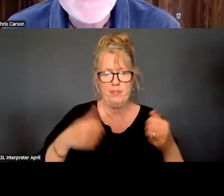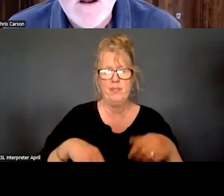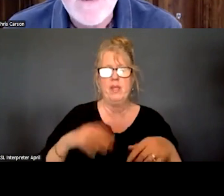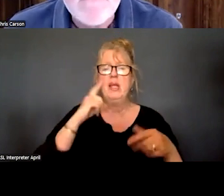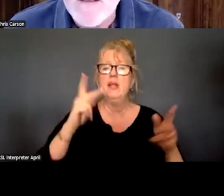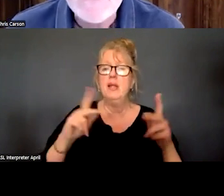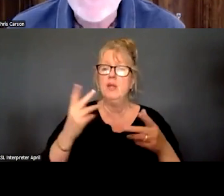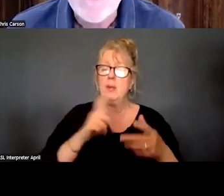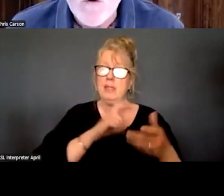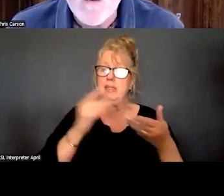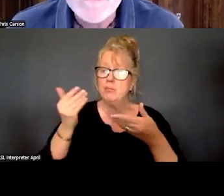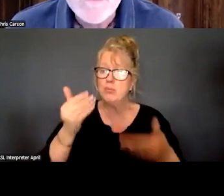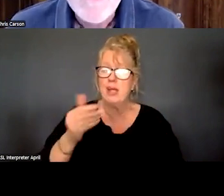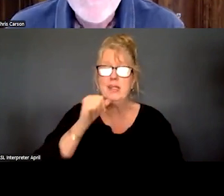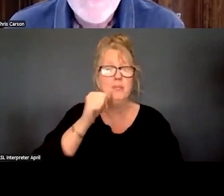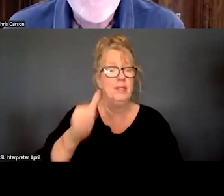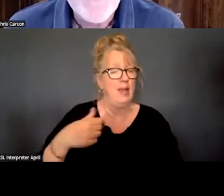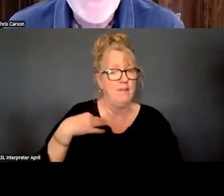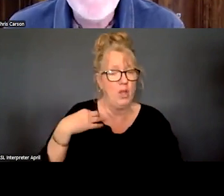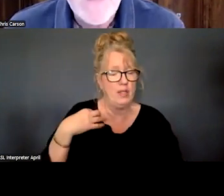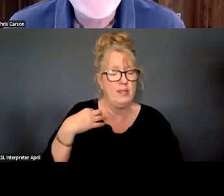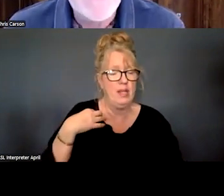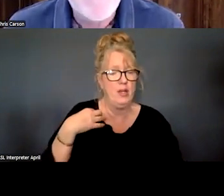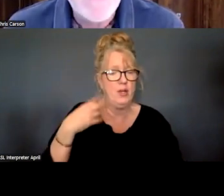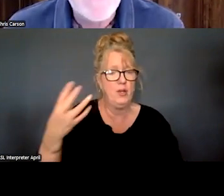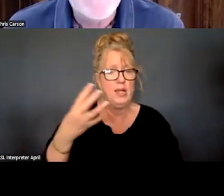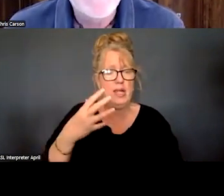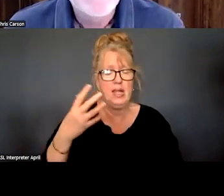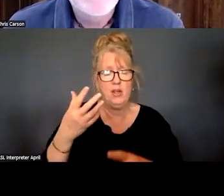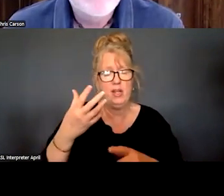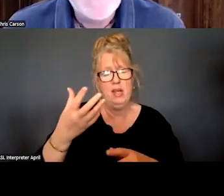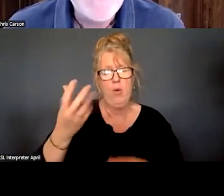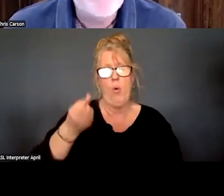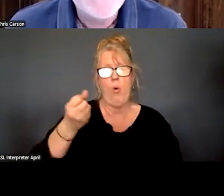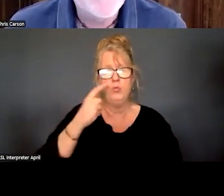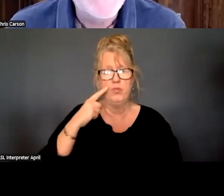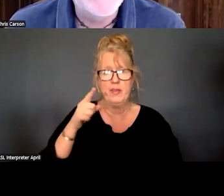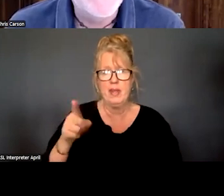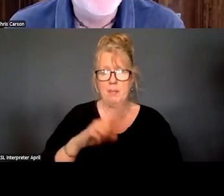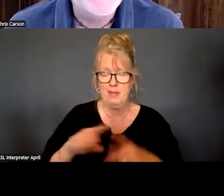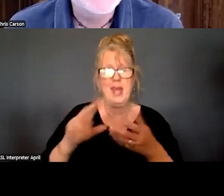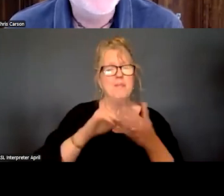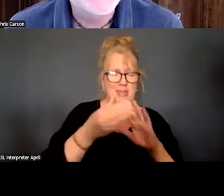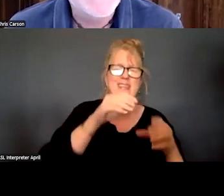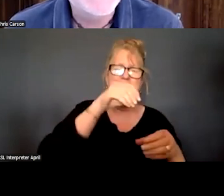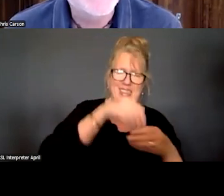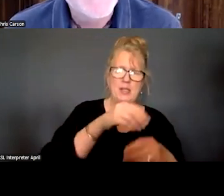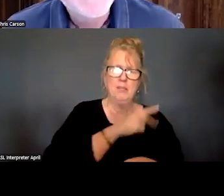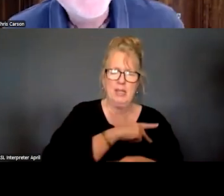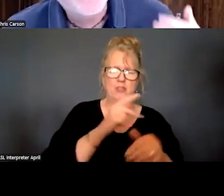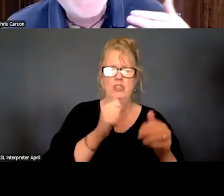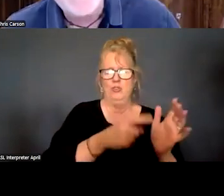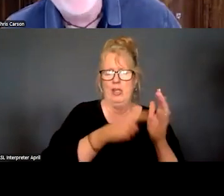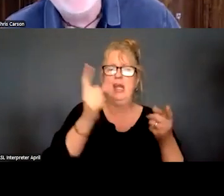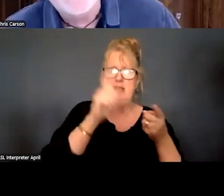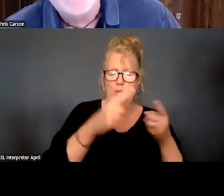police on an involuntary hold, kind of prima facie being That's inpatient criteria, right? Until we assess them.